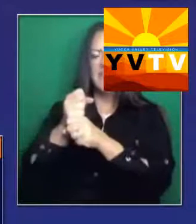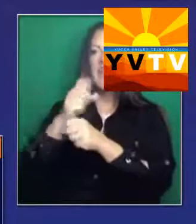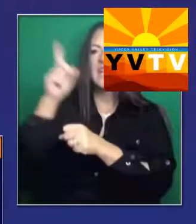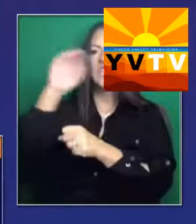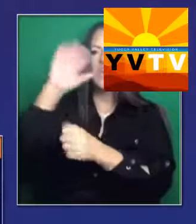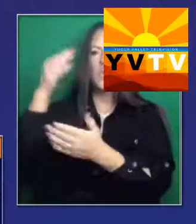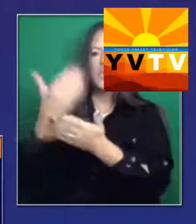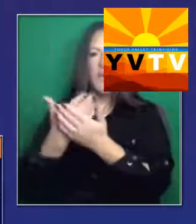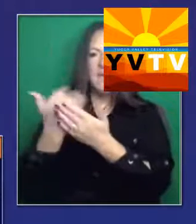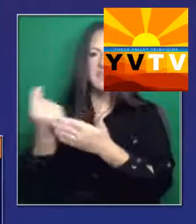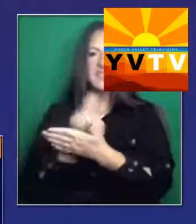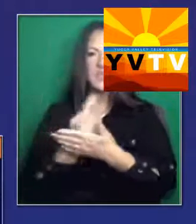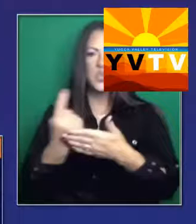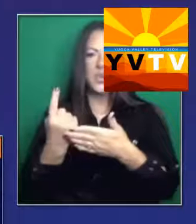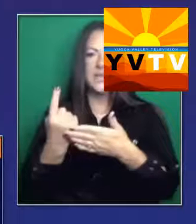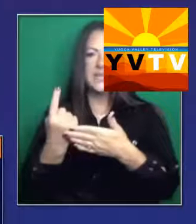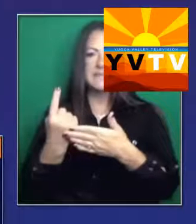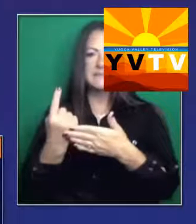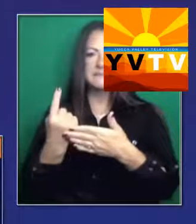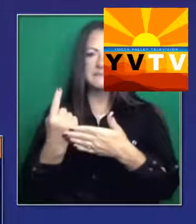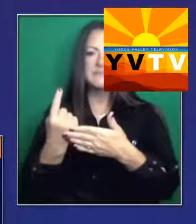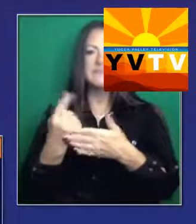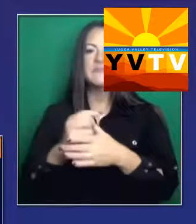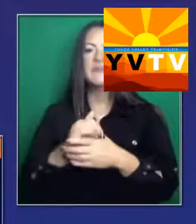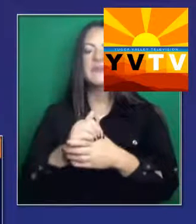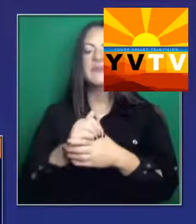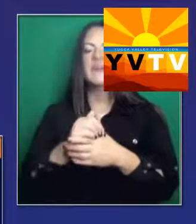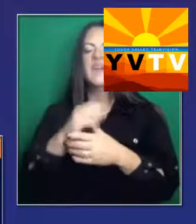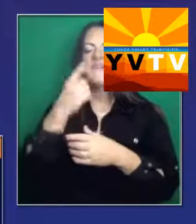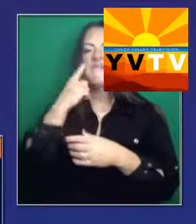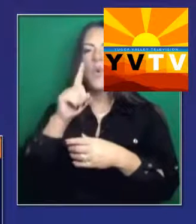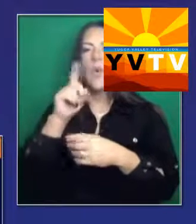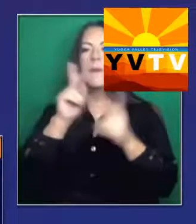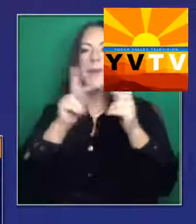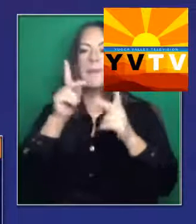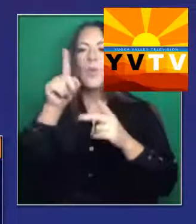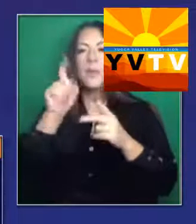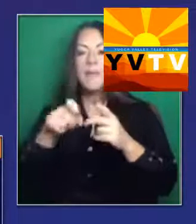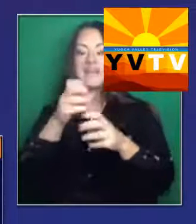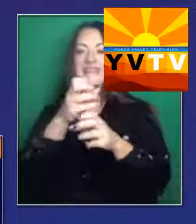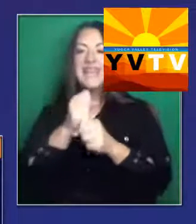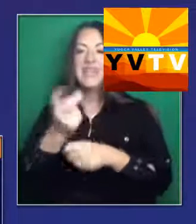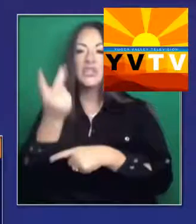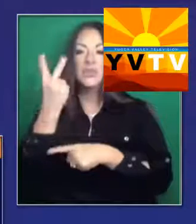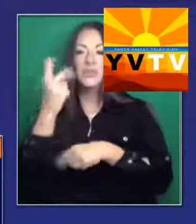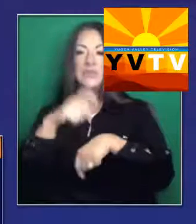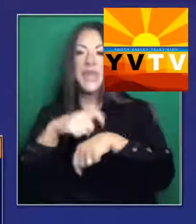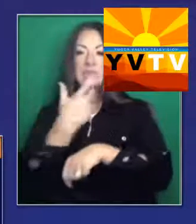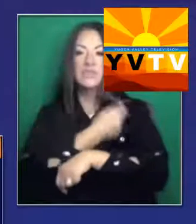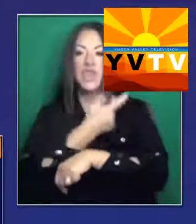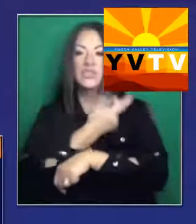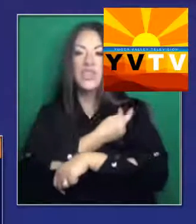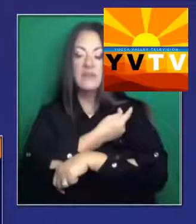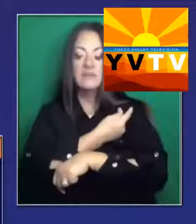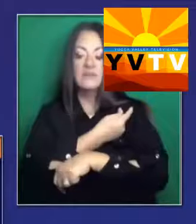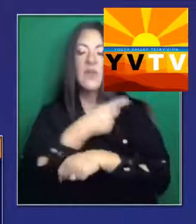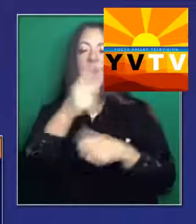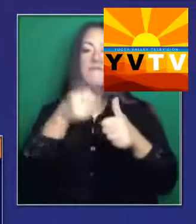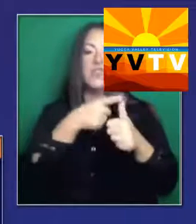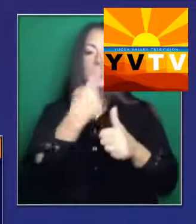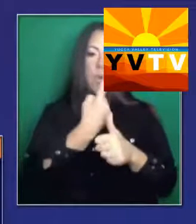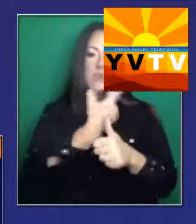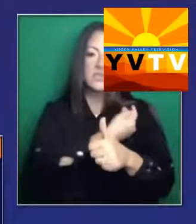So those first doses, you'll get those second doses for those that are queued up. Now, here's how many we've put into people's